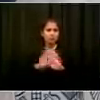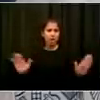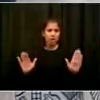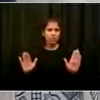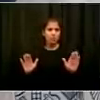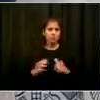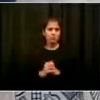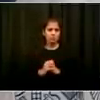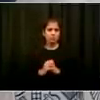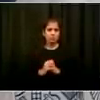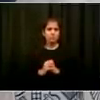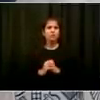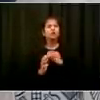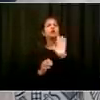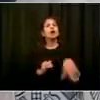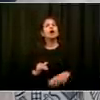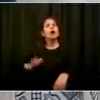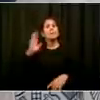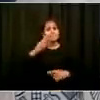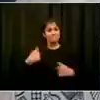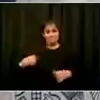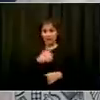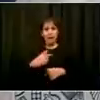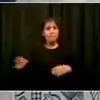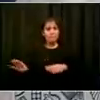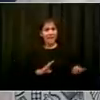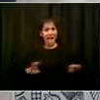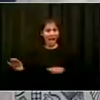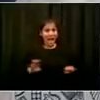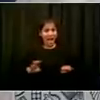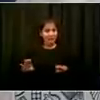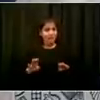proven before how much impact that can make. Go ahead, Jacob.